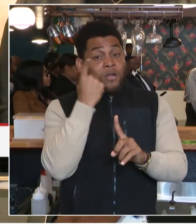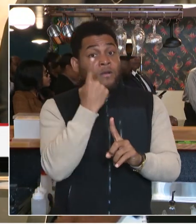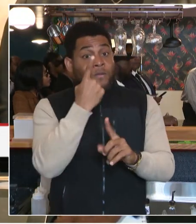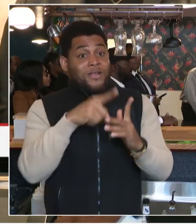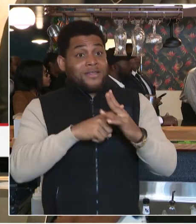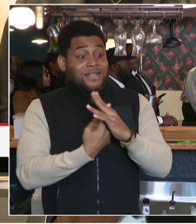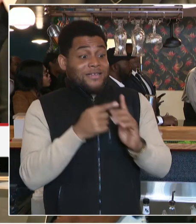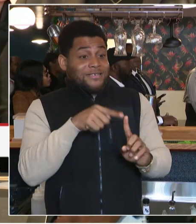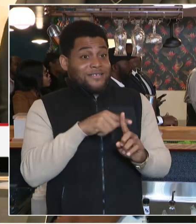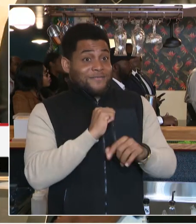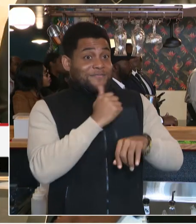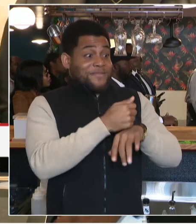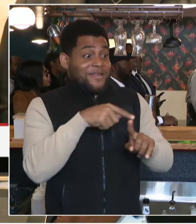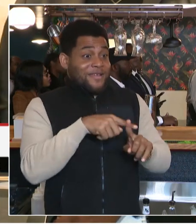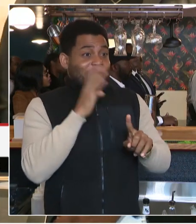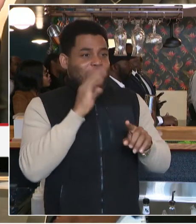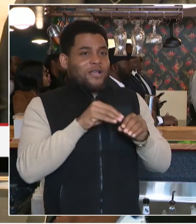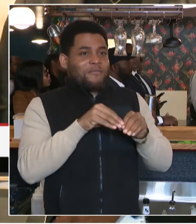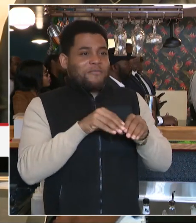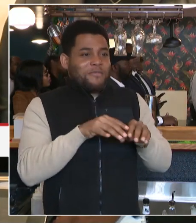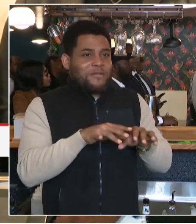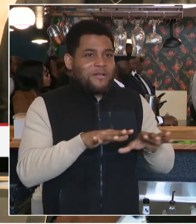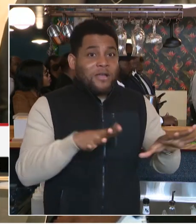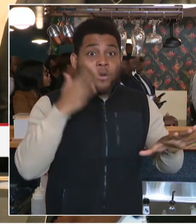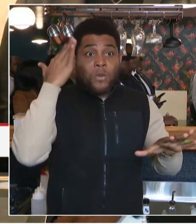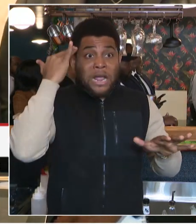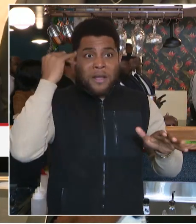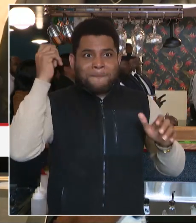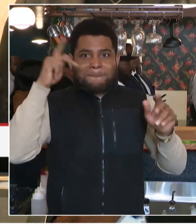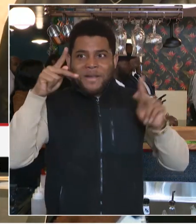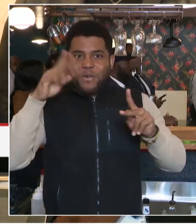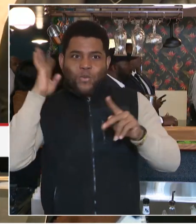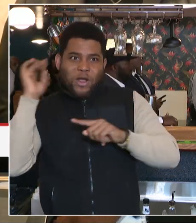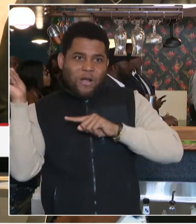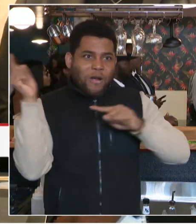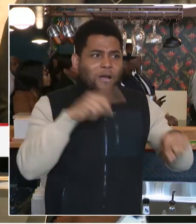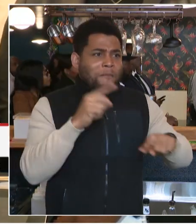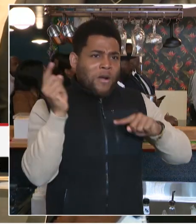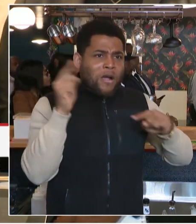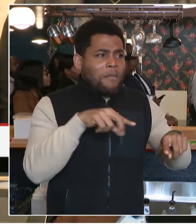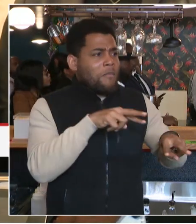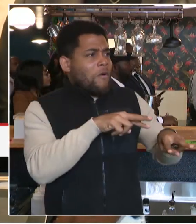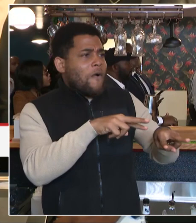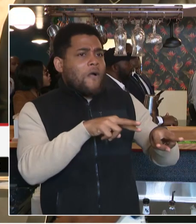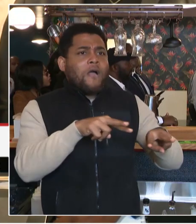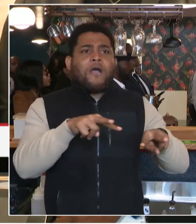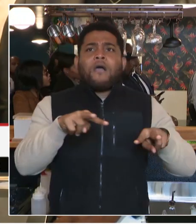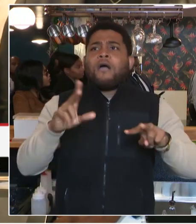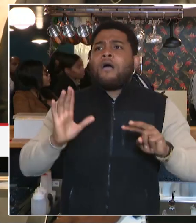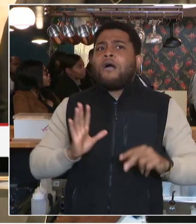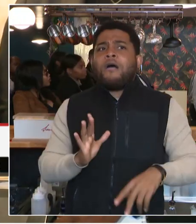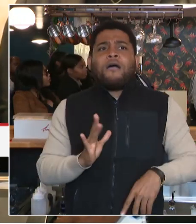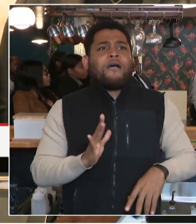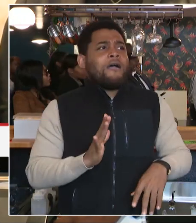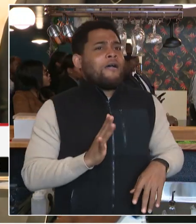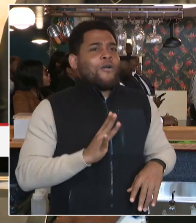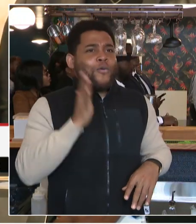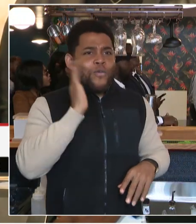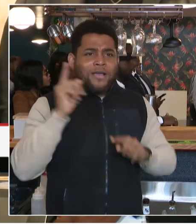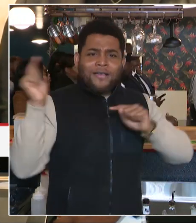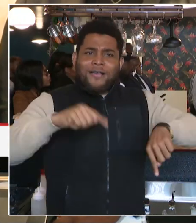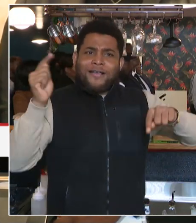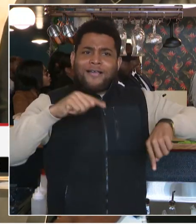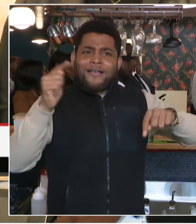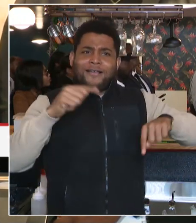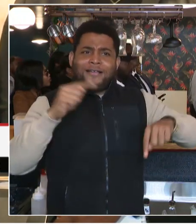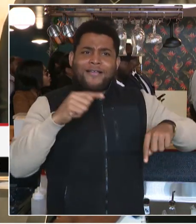to Miss Toya's, they start looking around at what else is being offered here at Penn Branch, and the other way around. So business thrives off of other